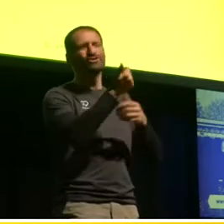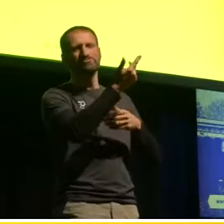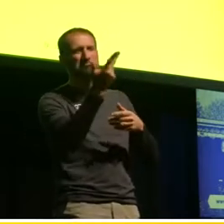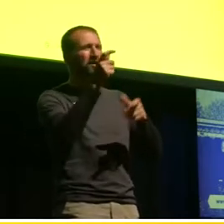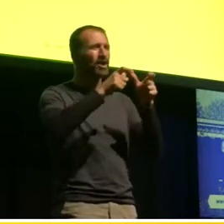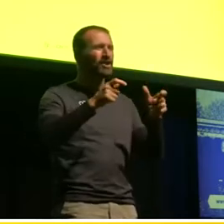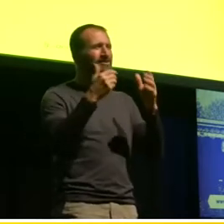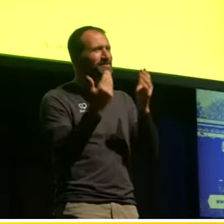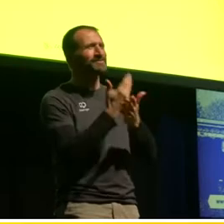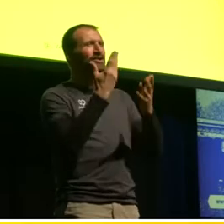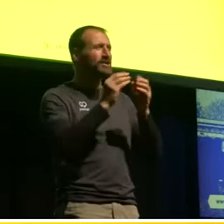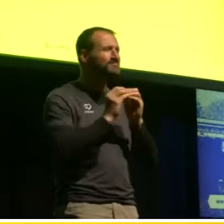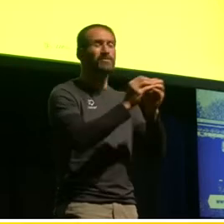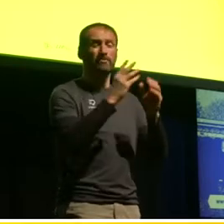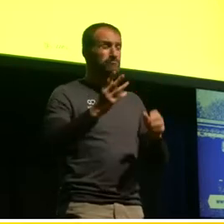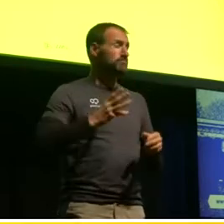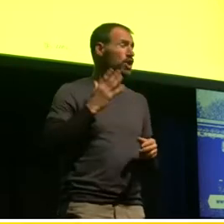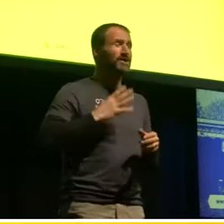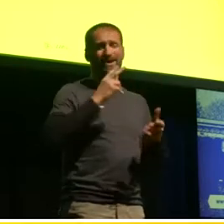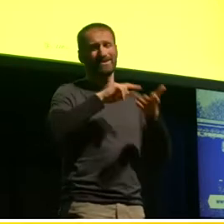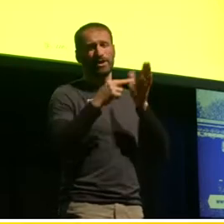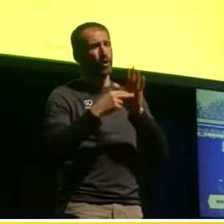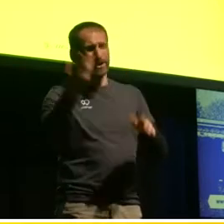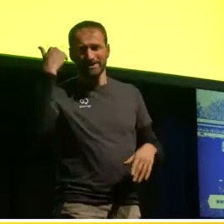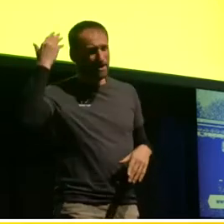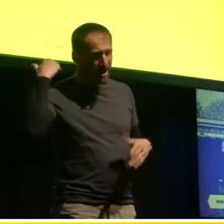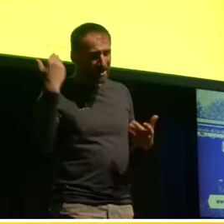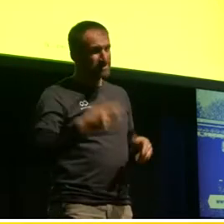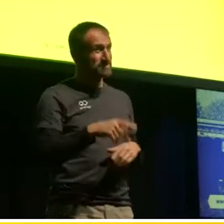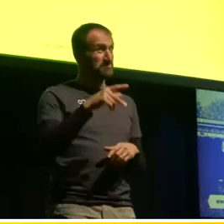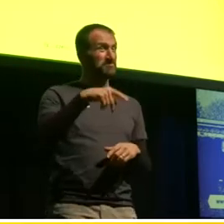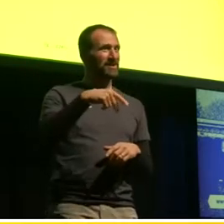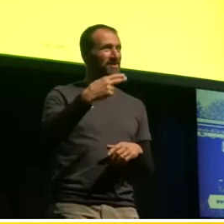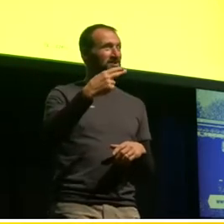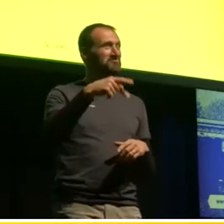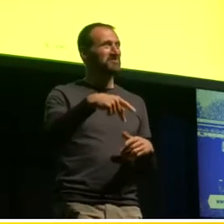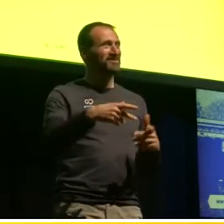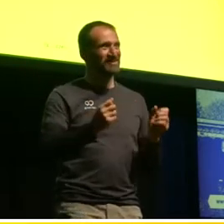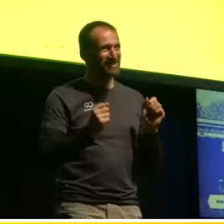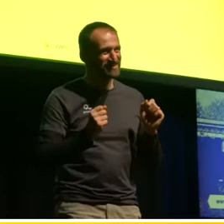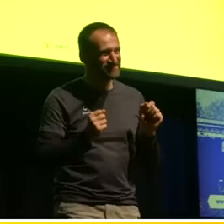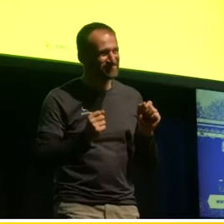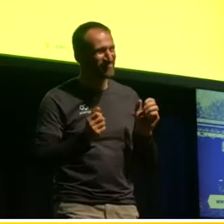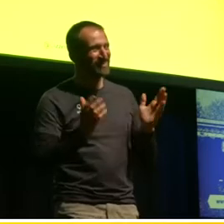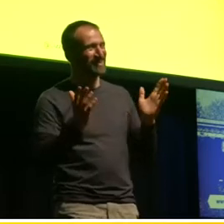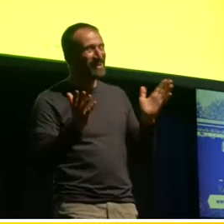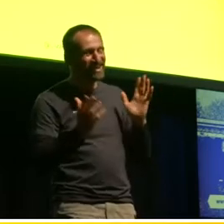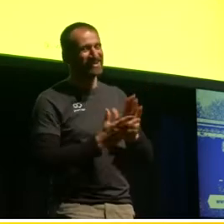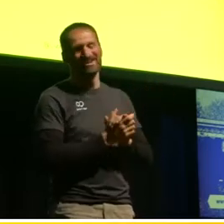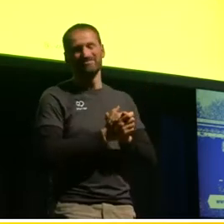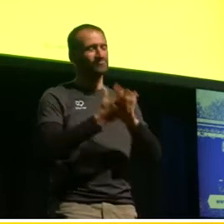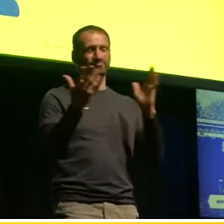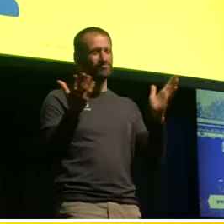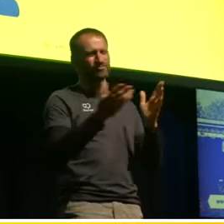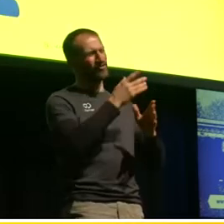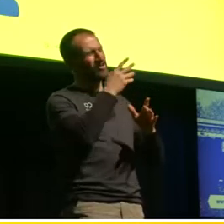with the most modern technology at that time, PHP. So they did a lot